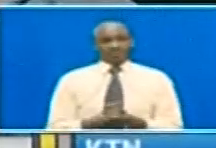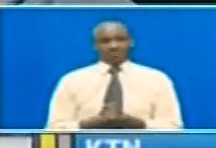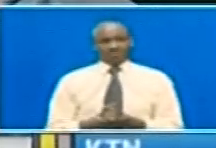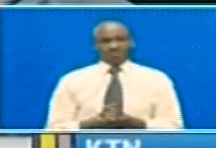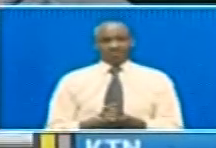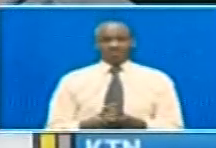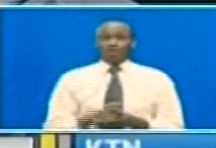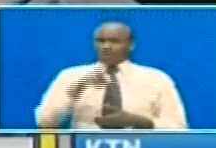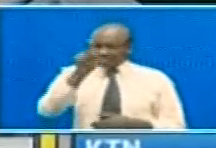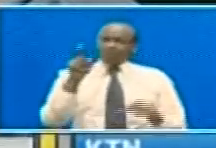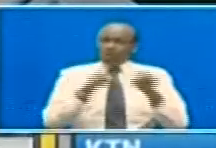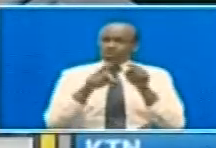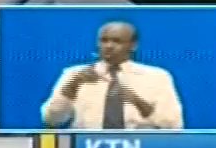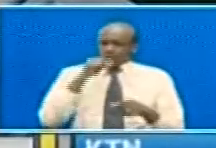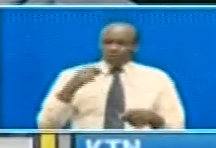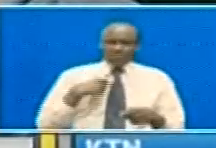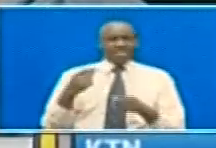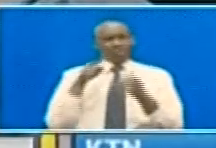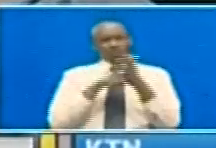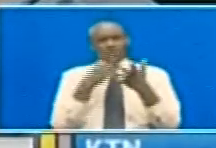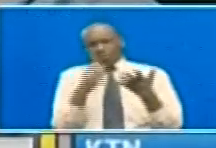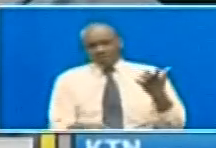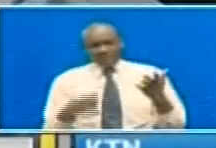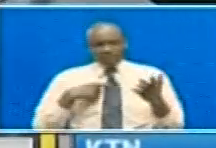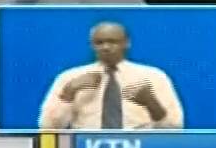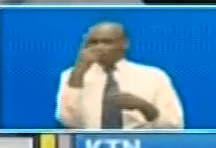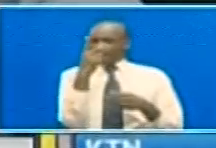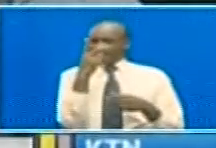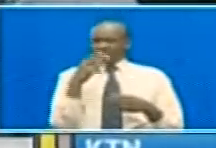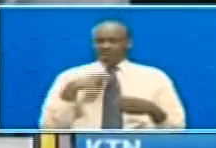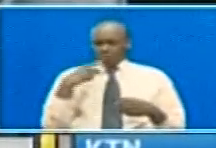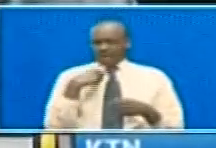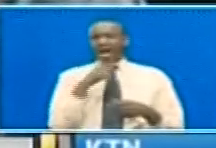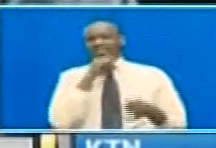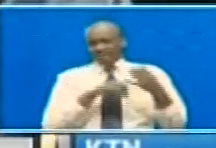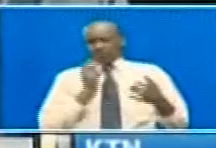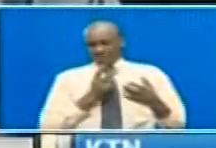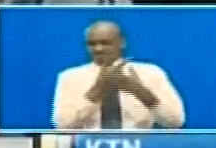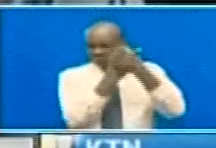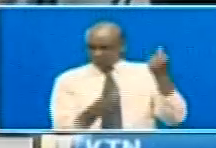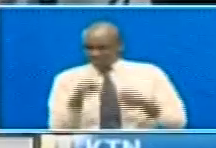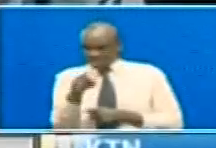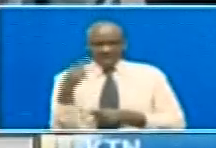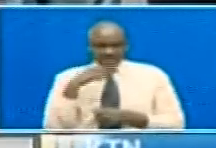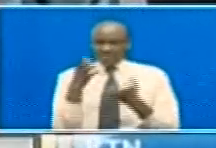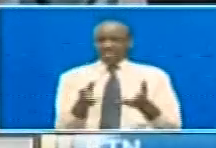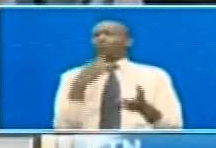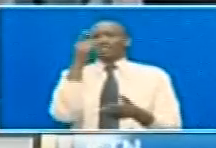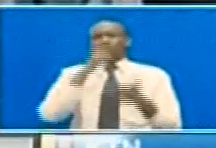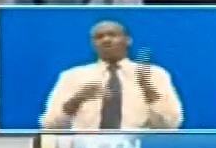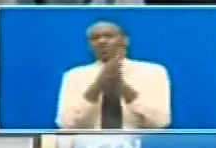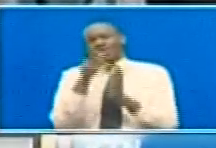to interrupt, but you had also told me a very interesting point about a couple who came to be attended to here. What can you tell the viewers about